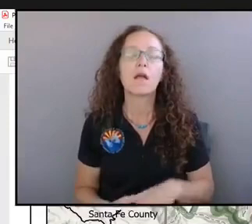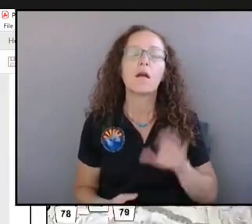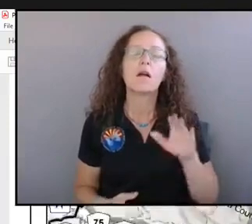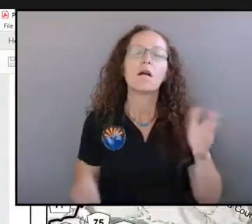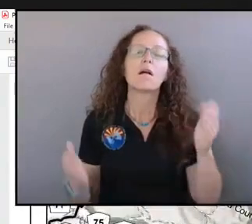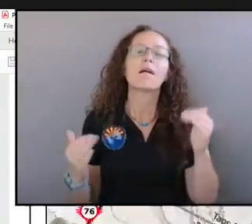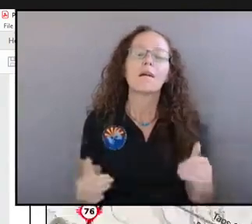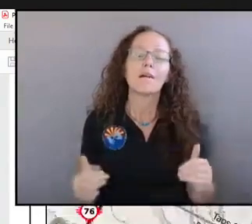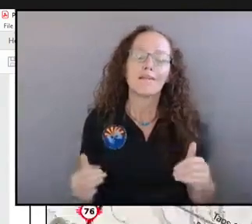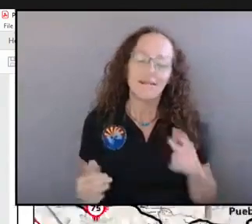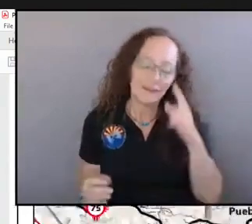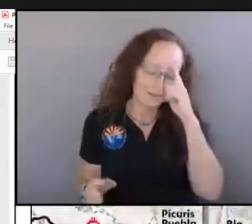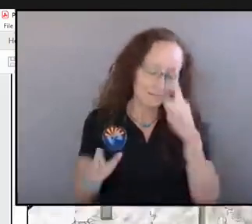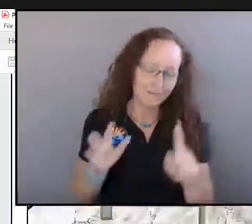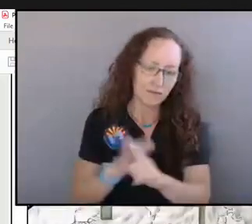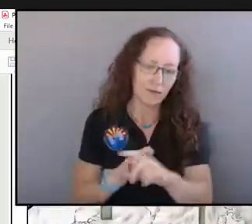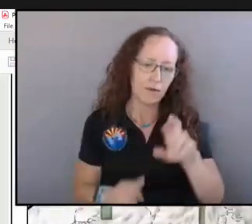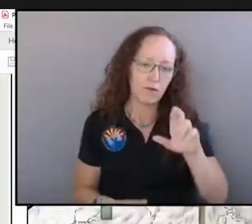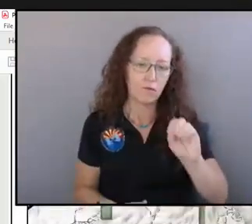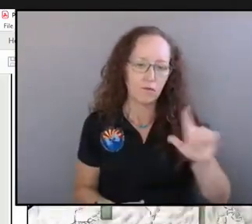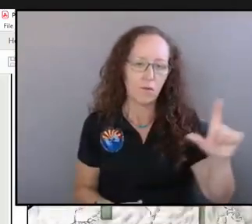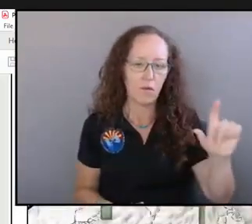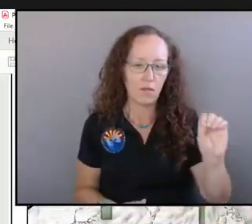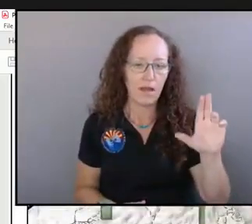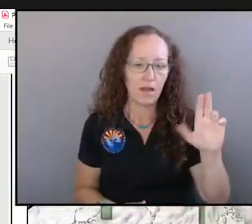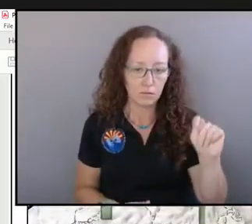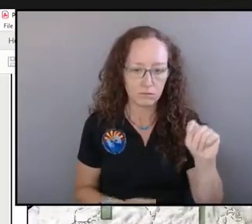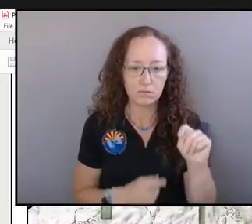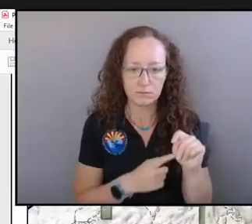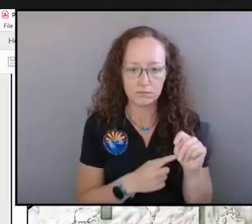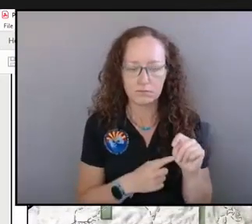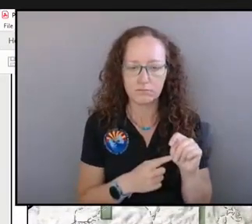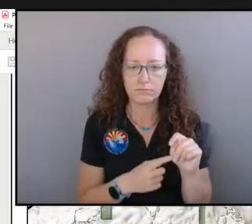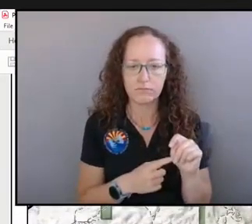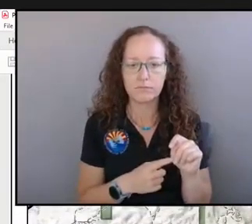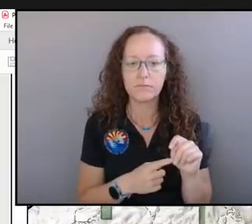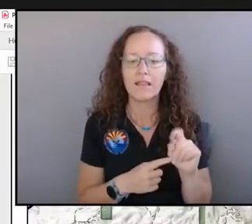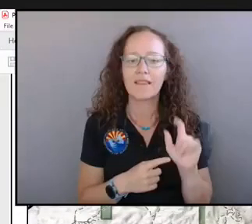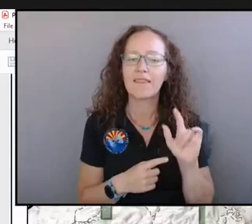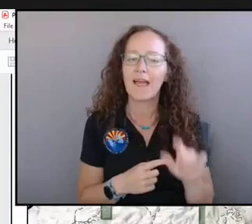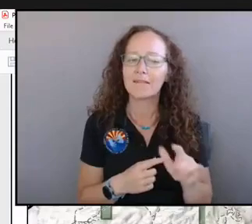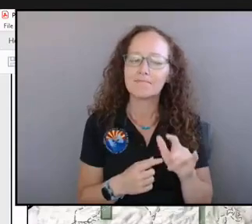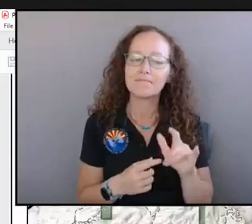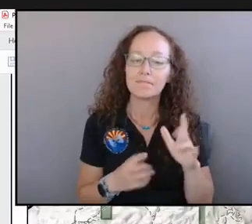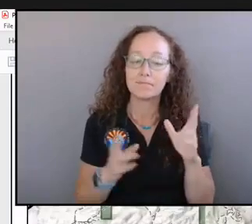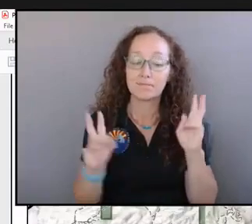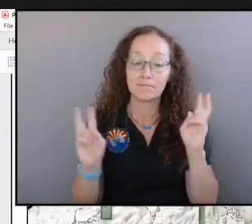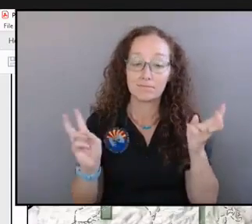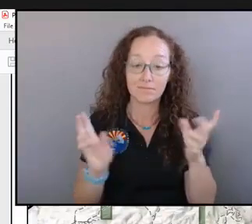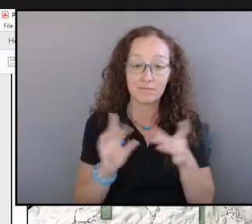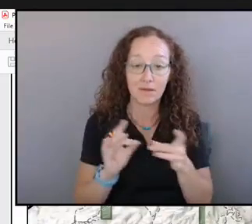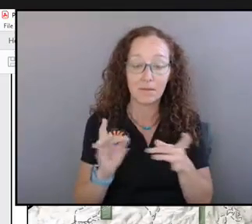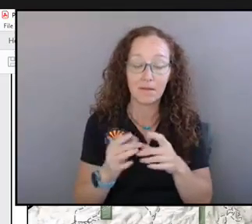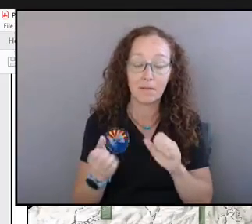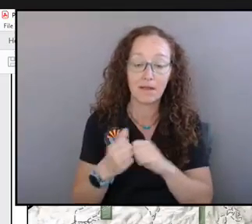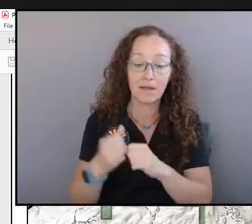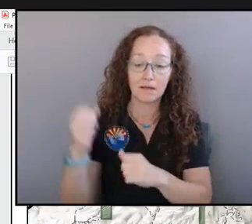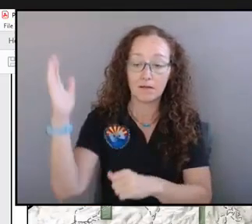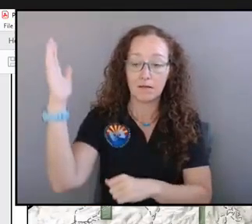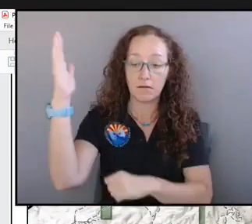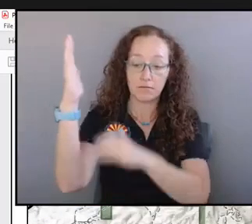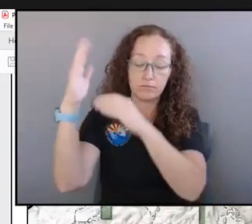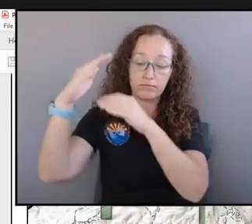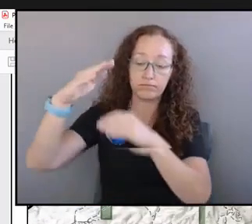about rollouts. Rollouts is an interesting way the fire spots. Rollouts occur on steep slopes, and rolling material can